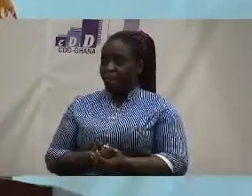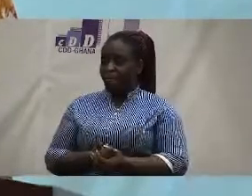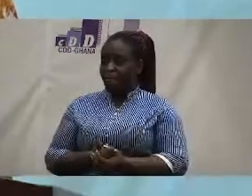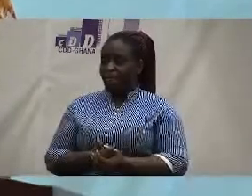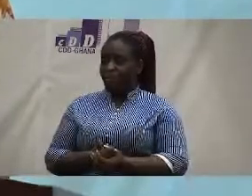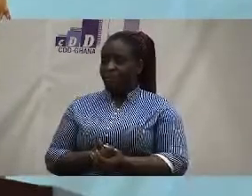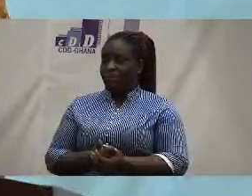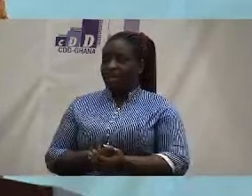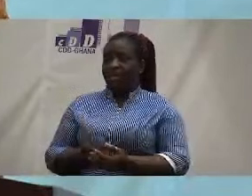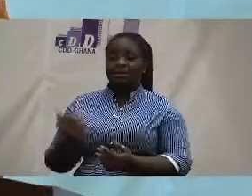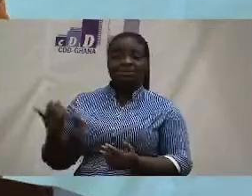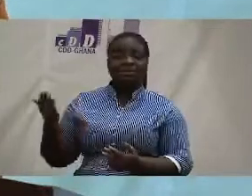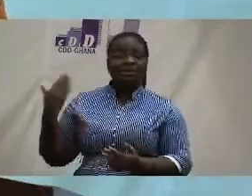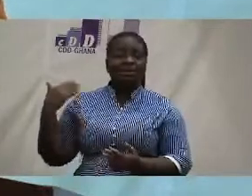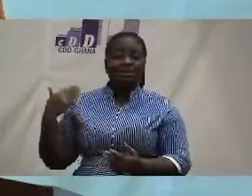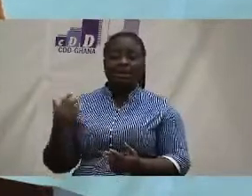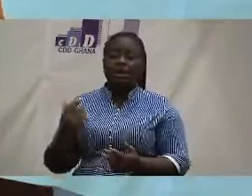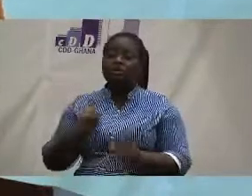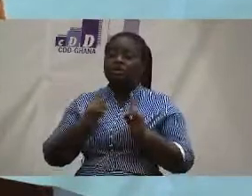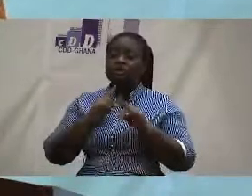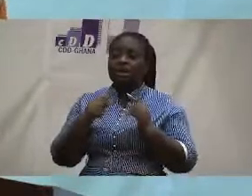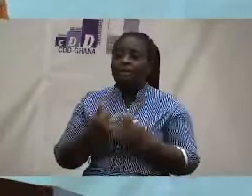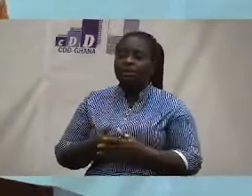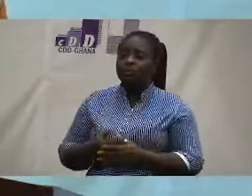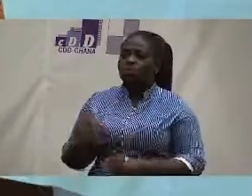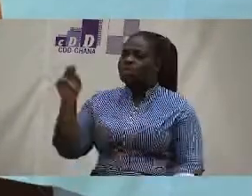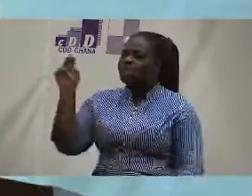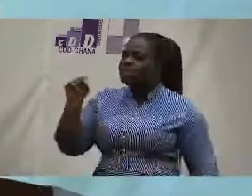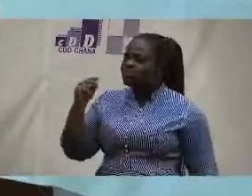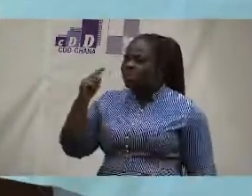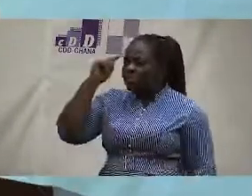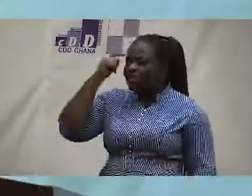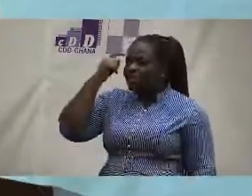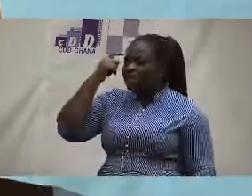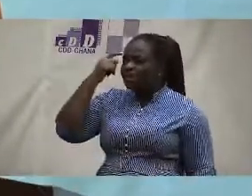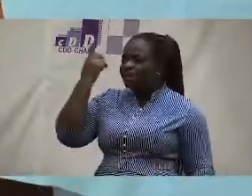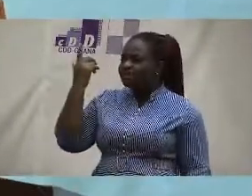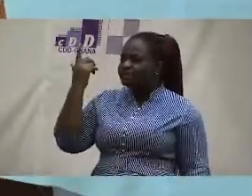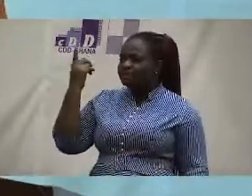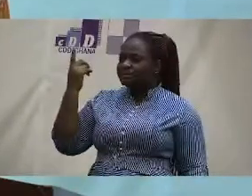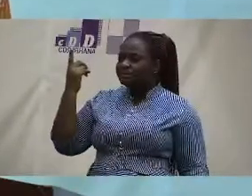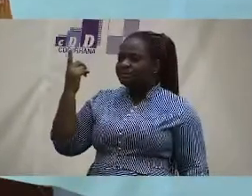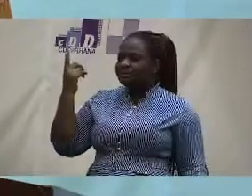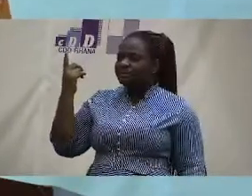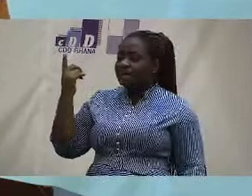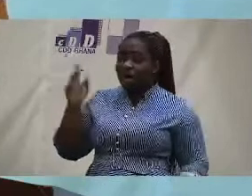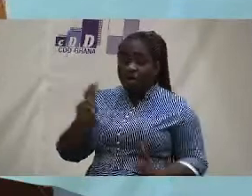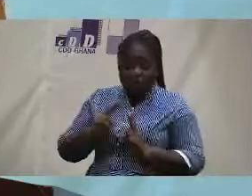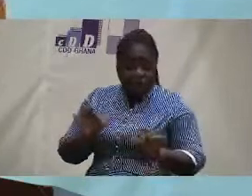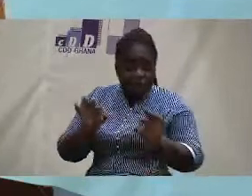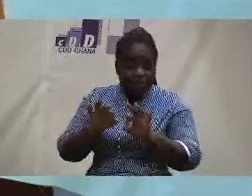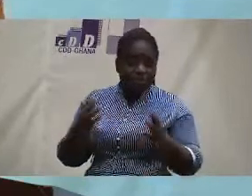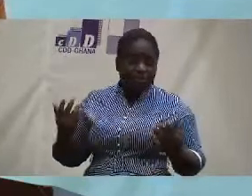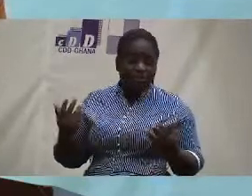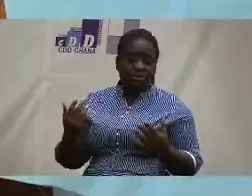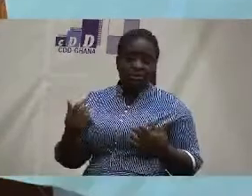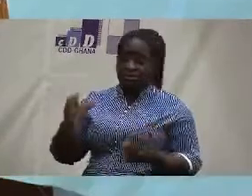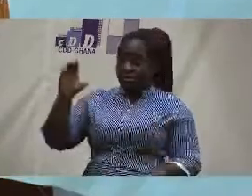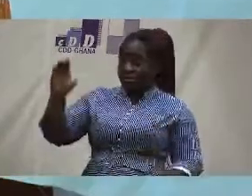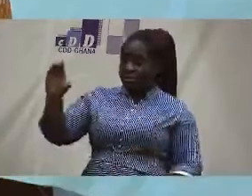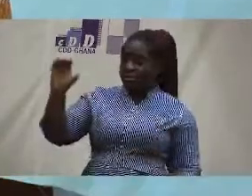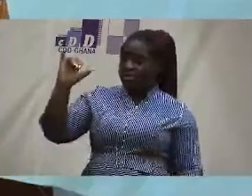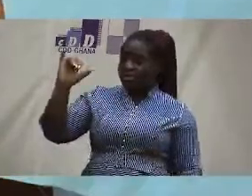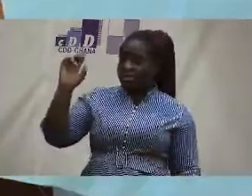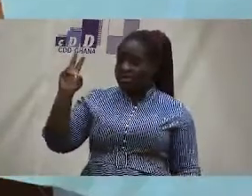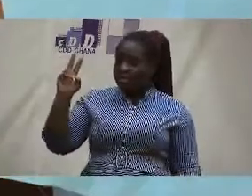Then I think the last point I want to talk about is we also need to think about remuneration as very important for civic